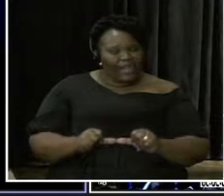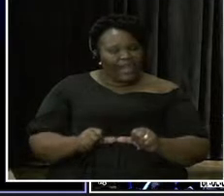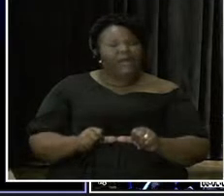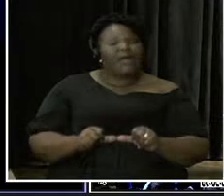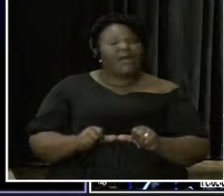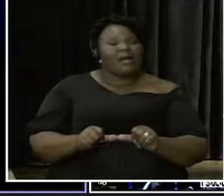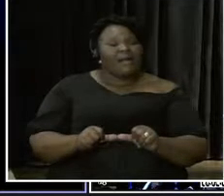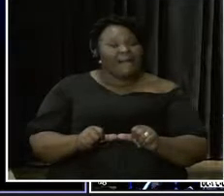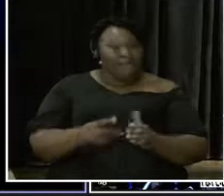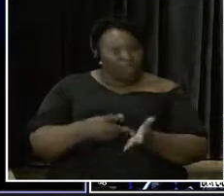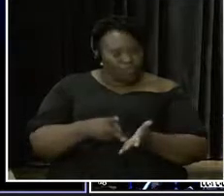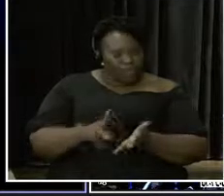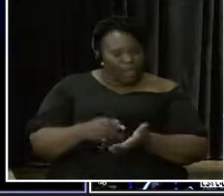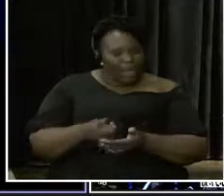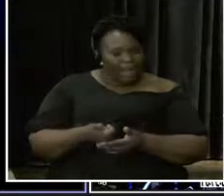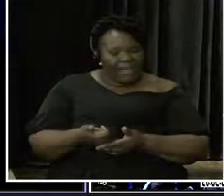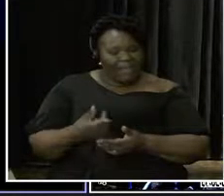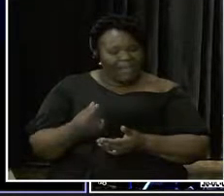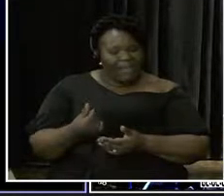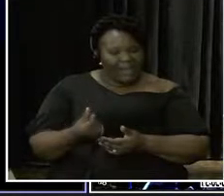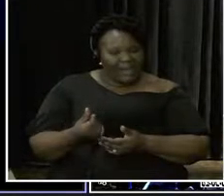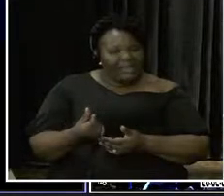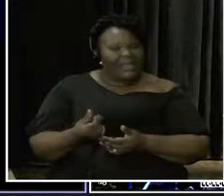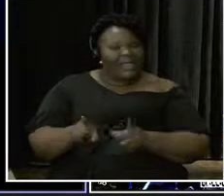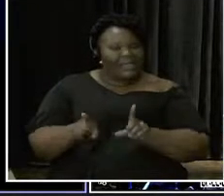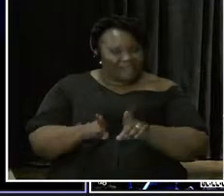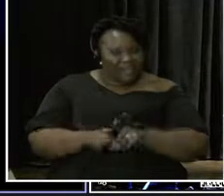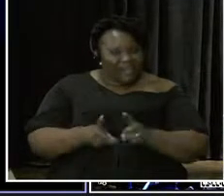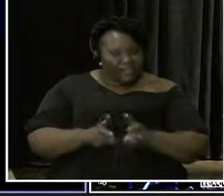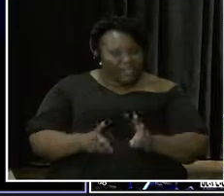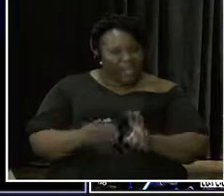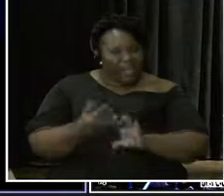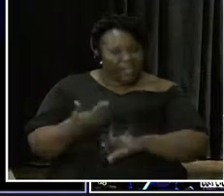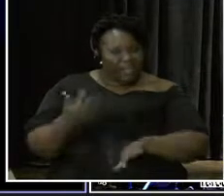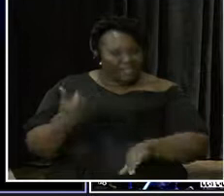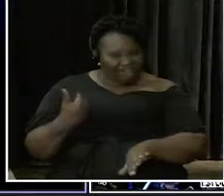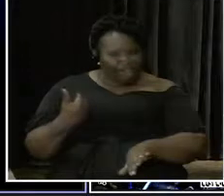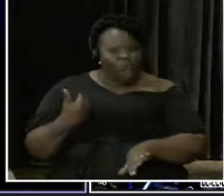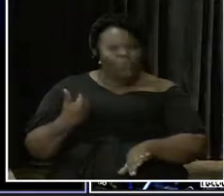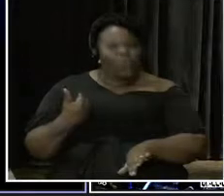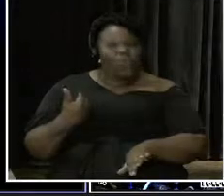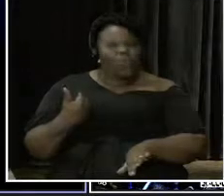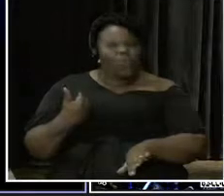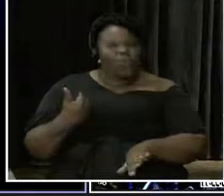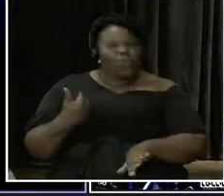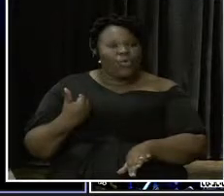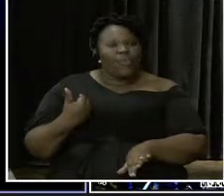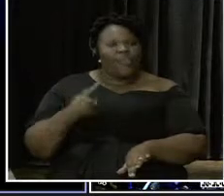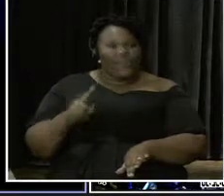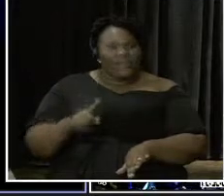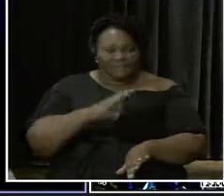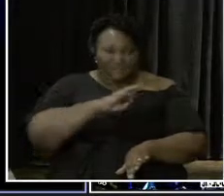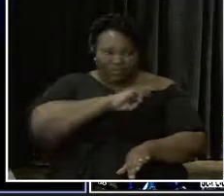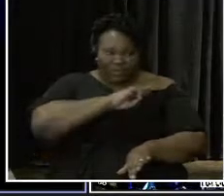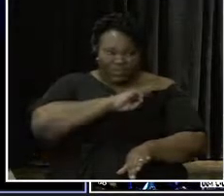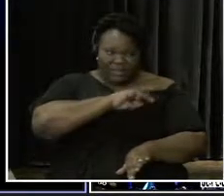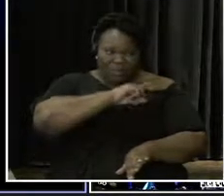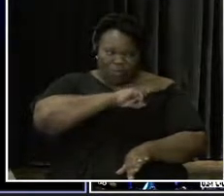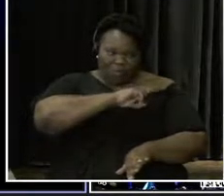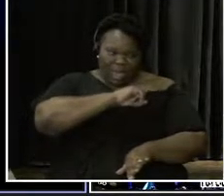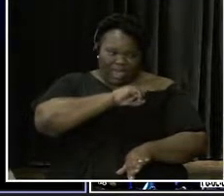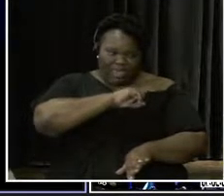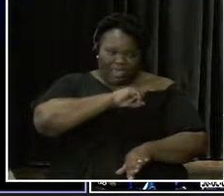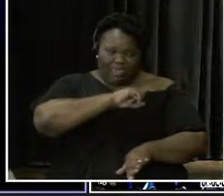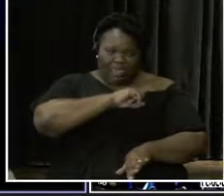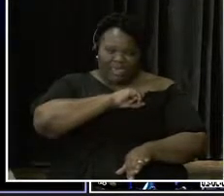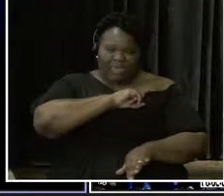be able to pay us as expected. So with the non-cash items, that's the main reason, Honorable Speaker. But a